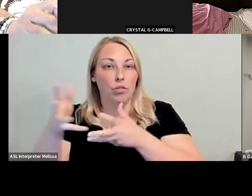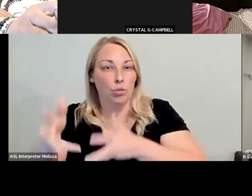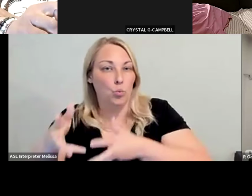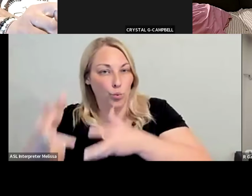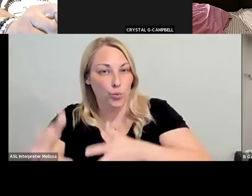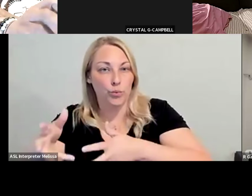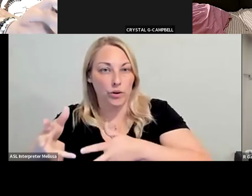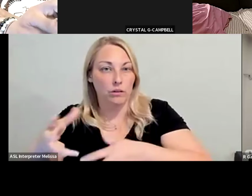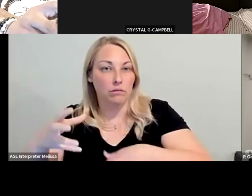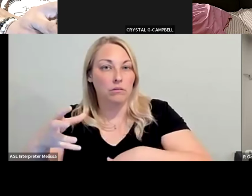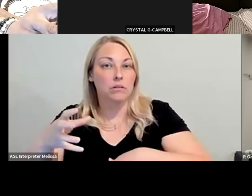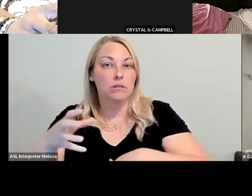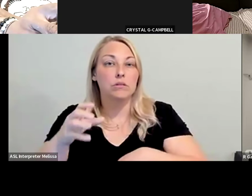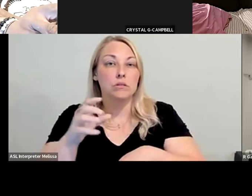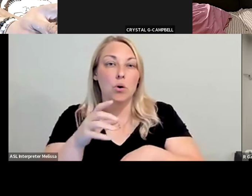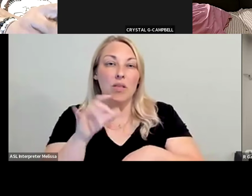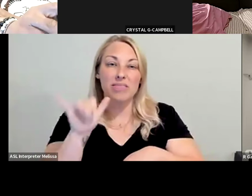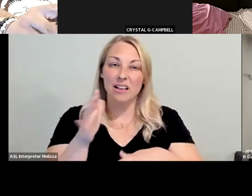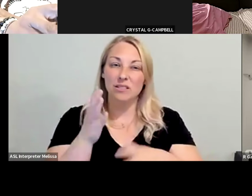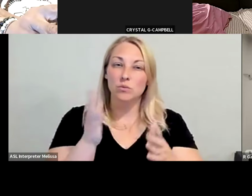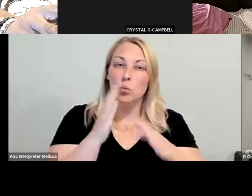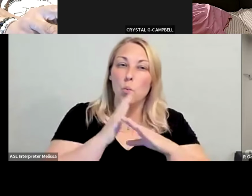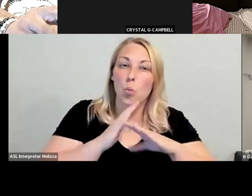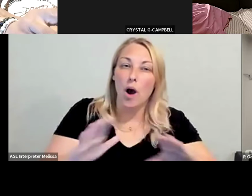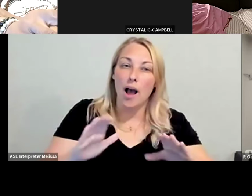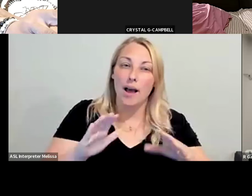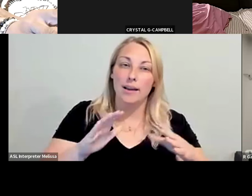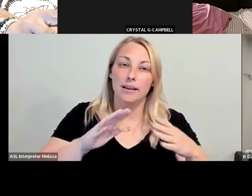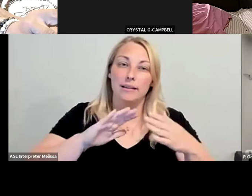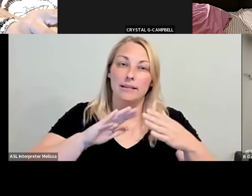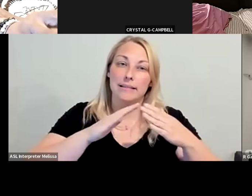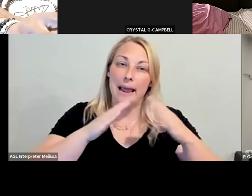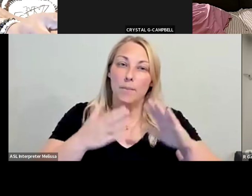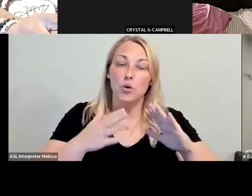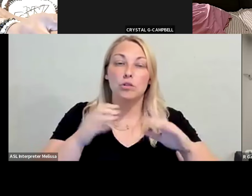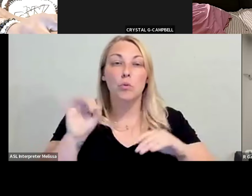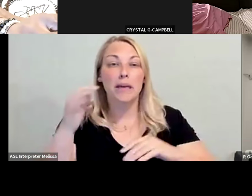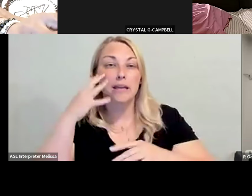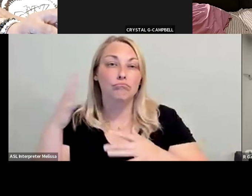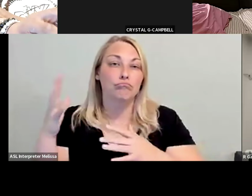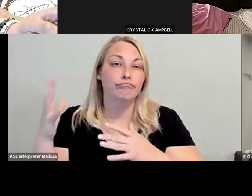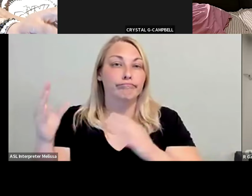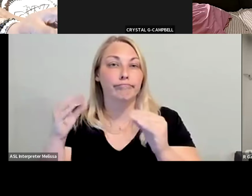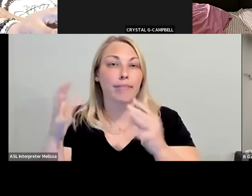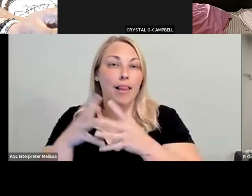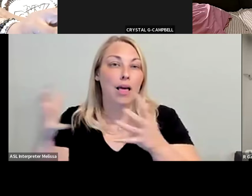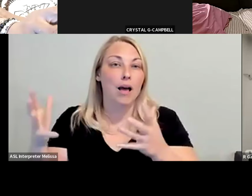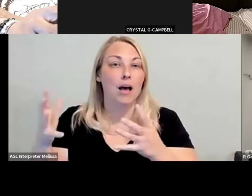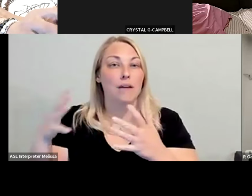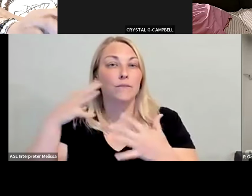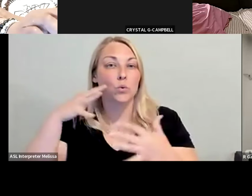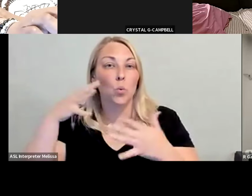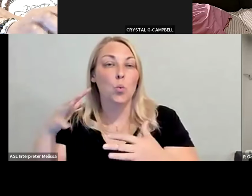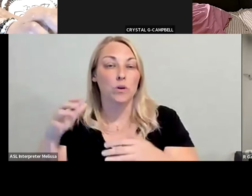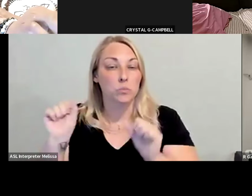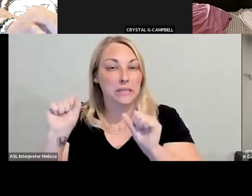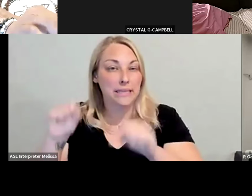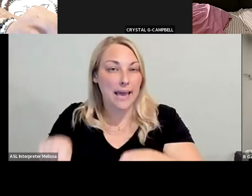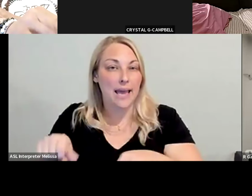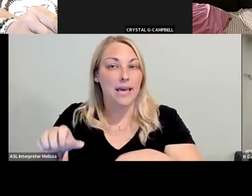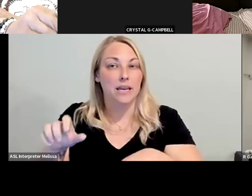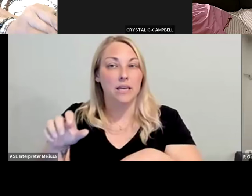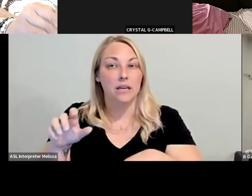ambient noise it meets a certain threshold, or there's a complaint in the neighborhood, we can go out there and move